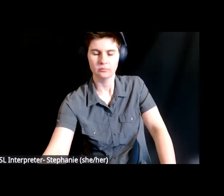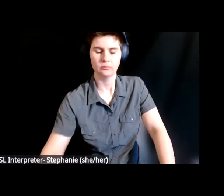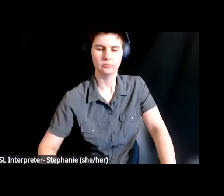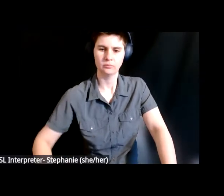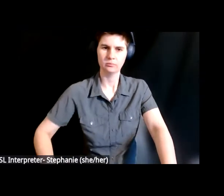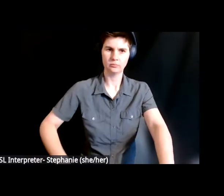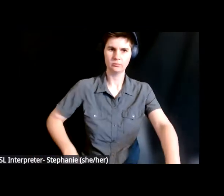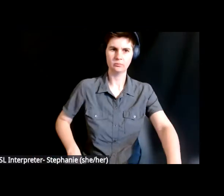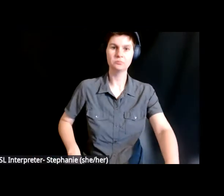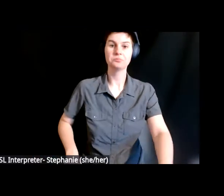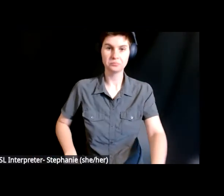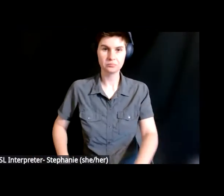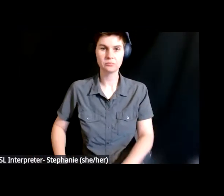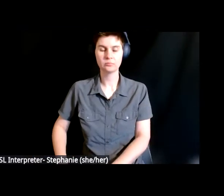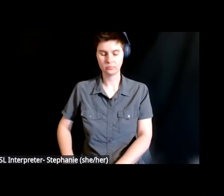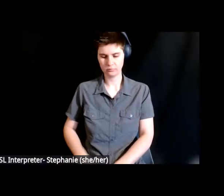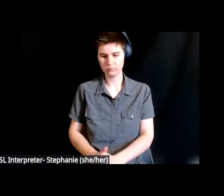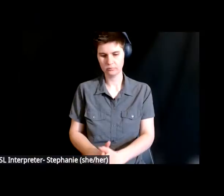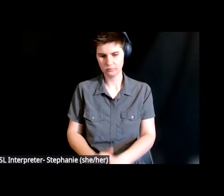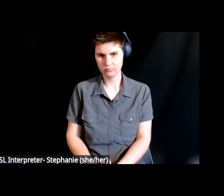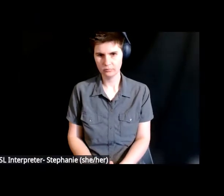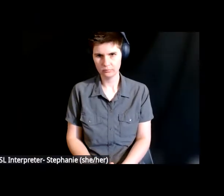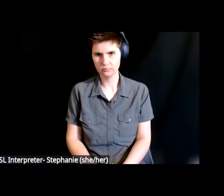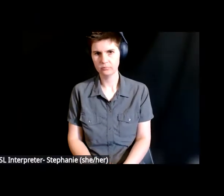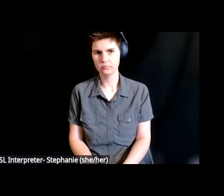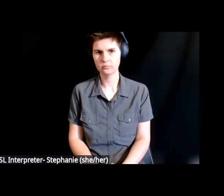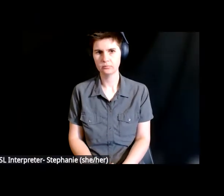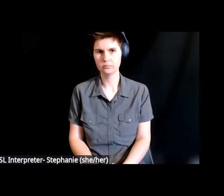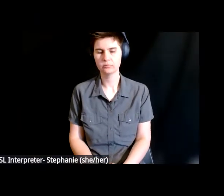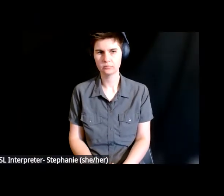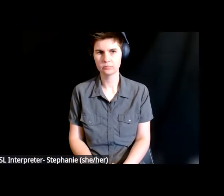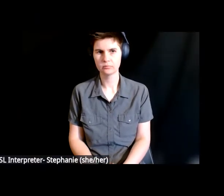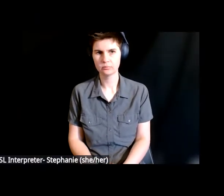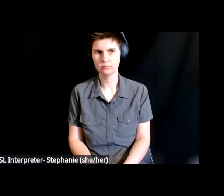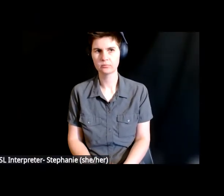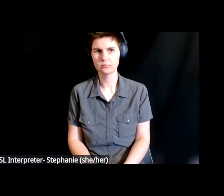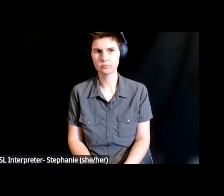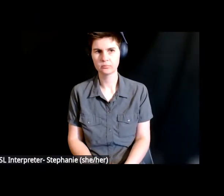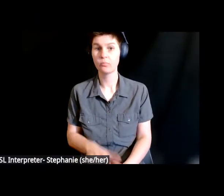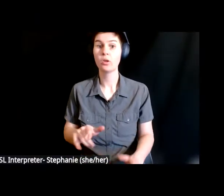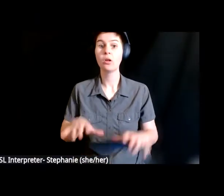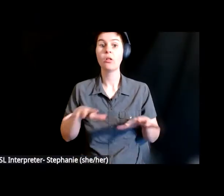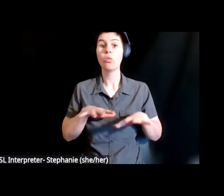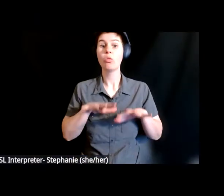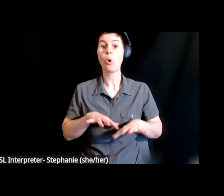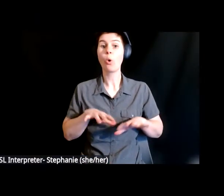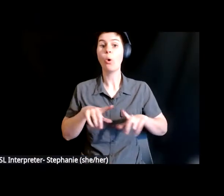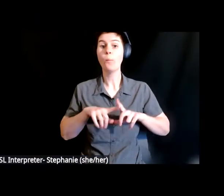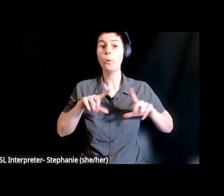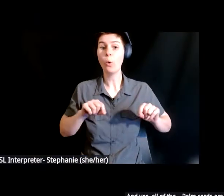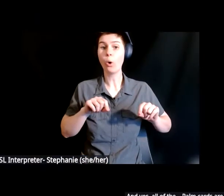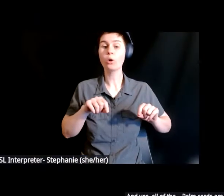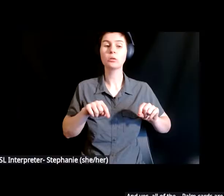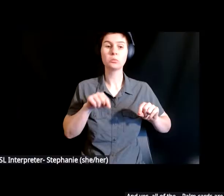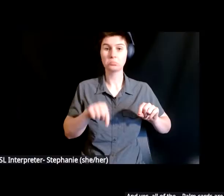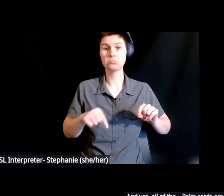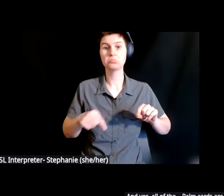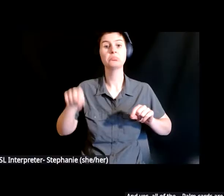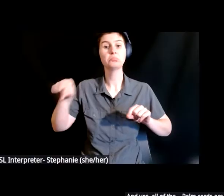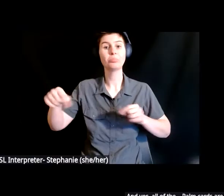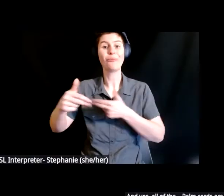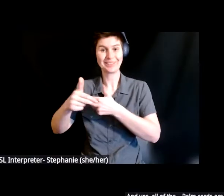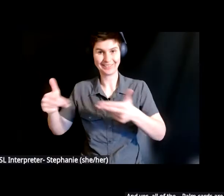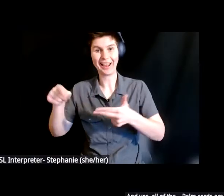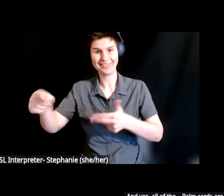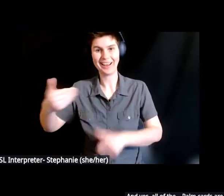And yes, all of the palm cards are linked in the slides, and the resources are all linked in the slides. So you will